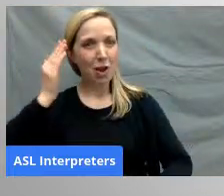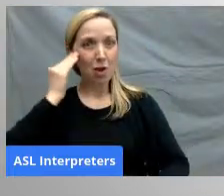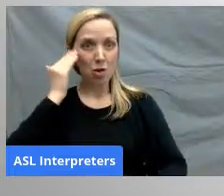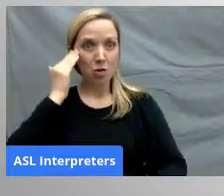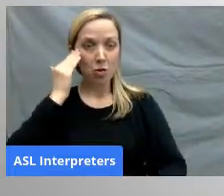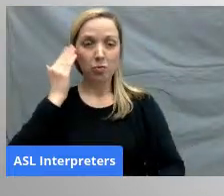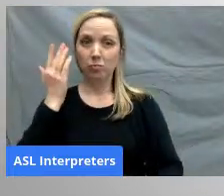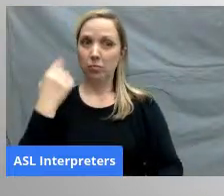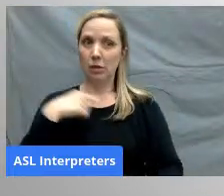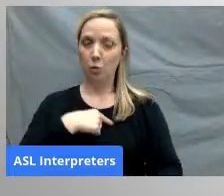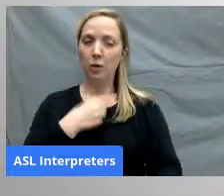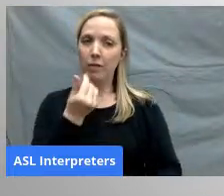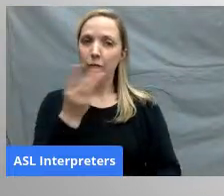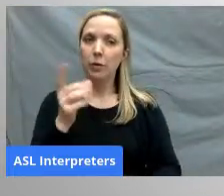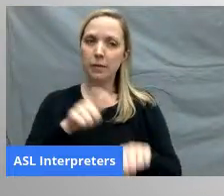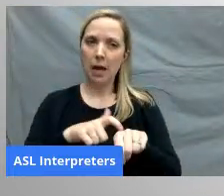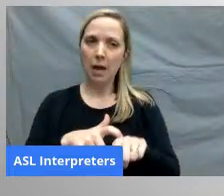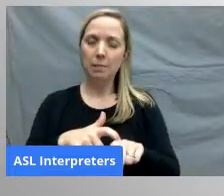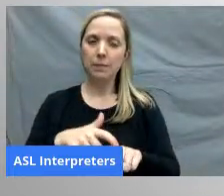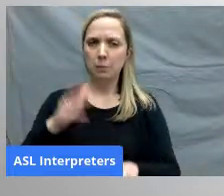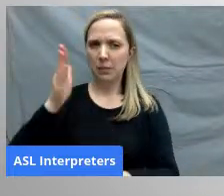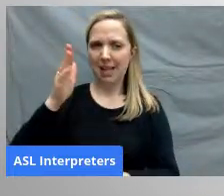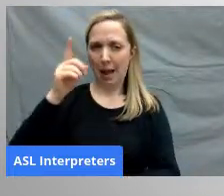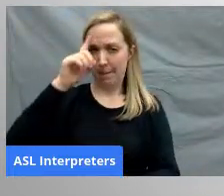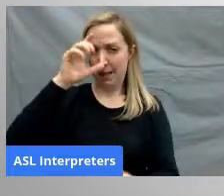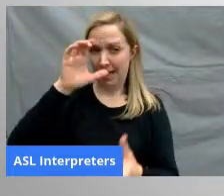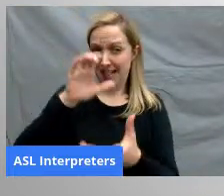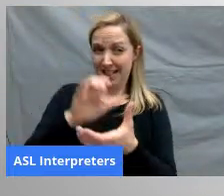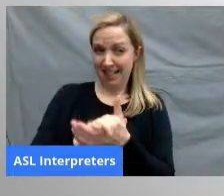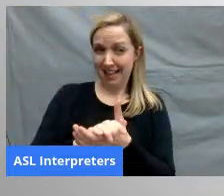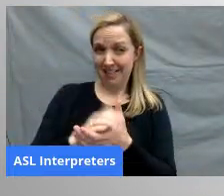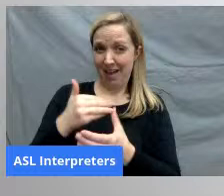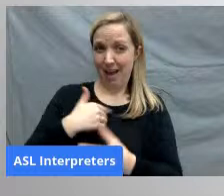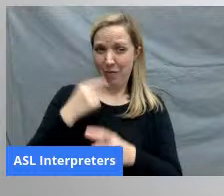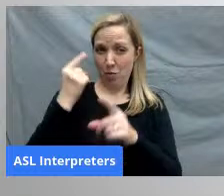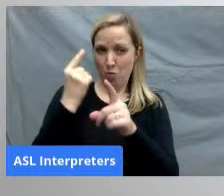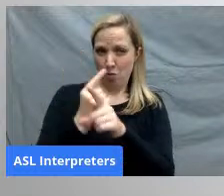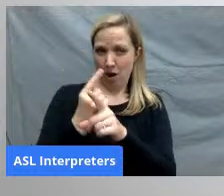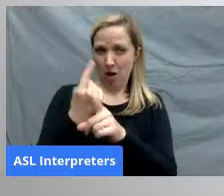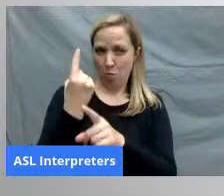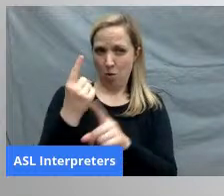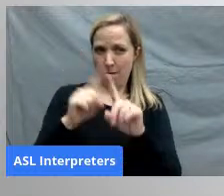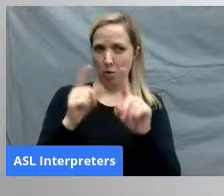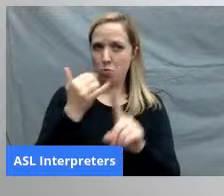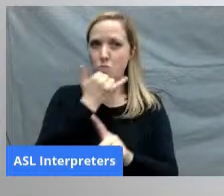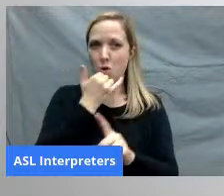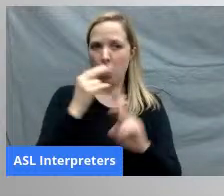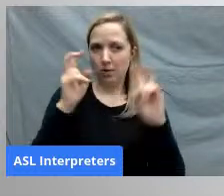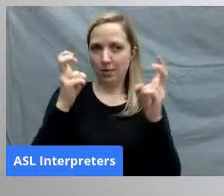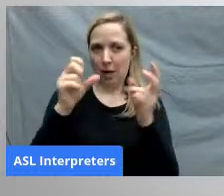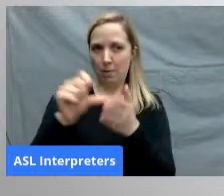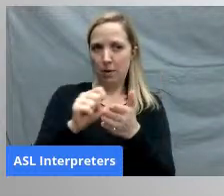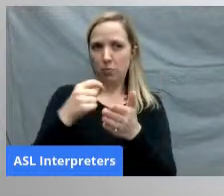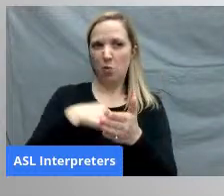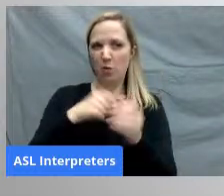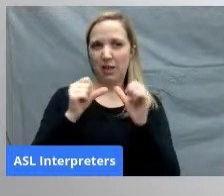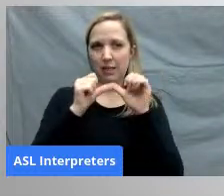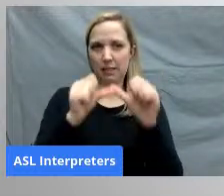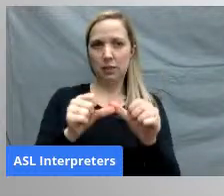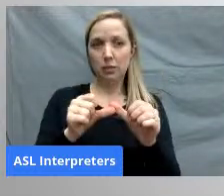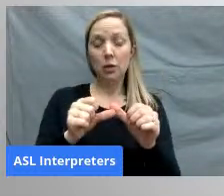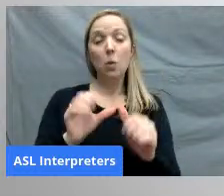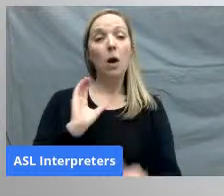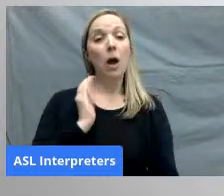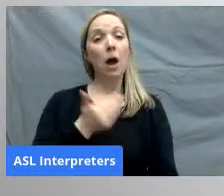times. I believe this is the right one with just the wrong title page, but we will continue. So our